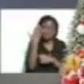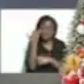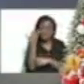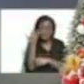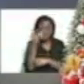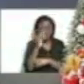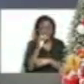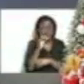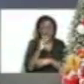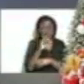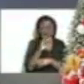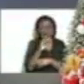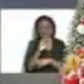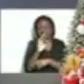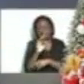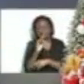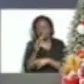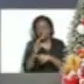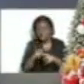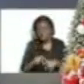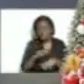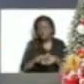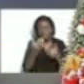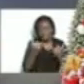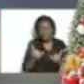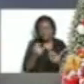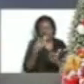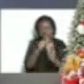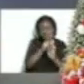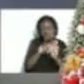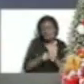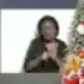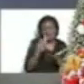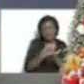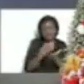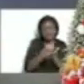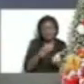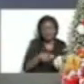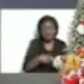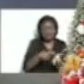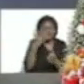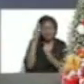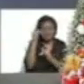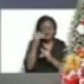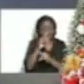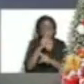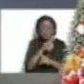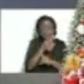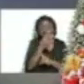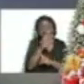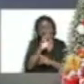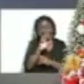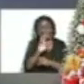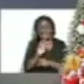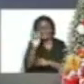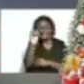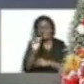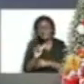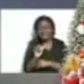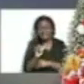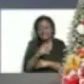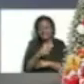IMF, based on the current policies, the fiscal deficit is expected to be 2.6% of GDP in